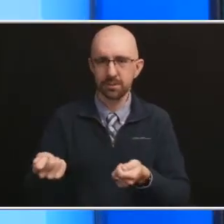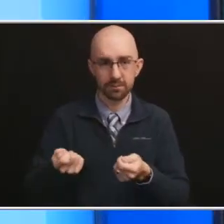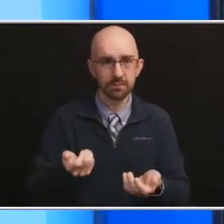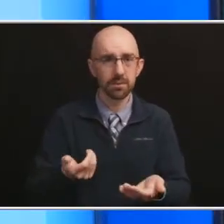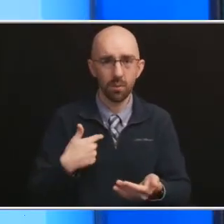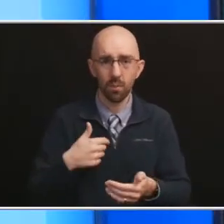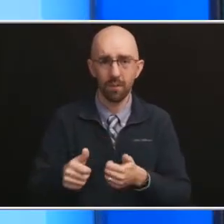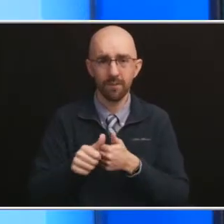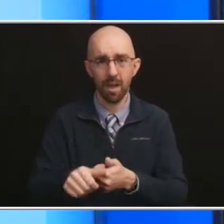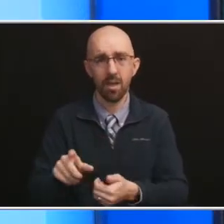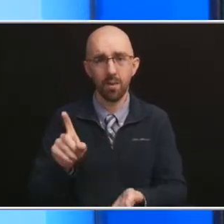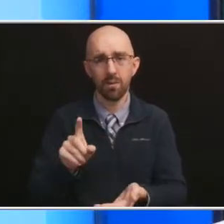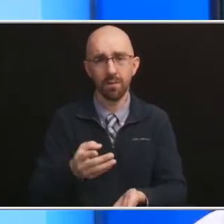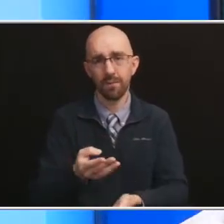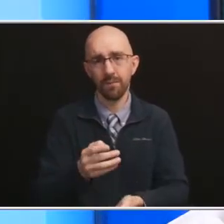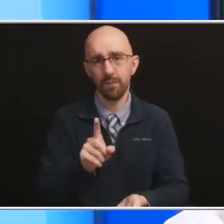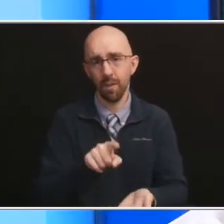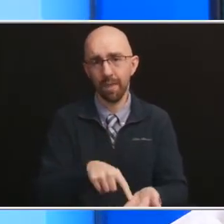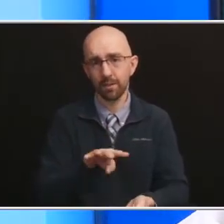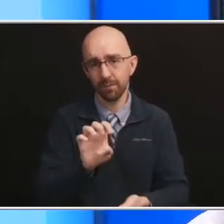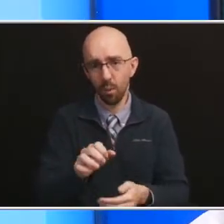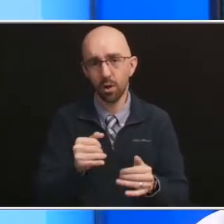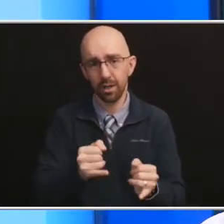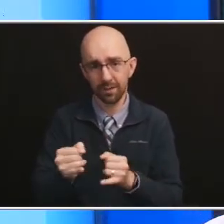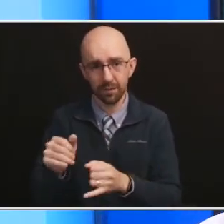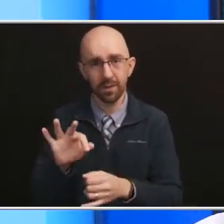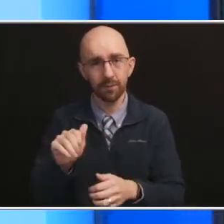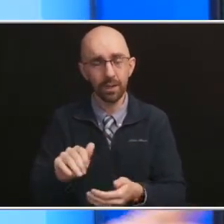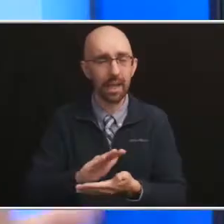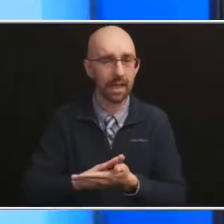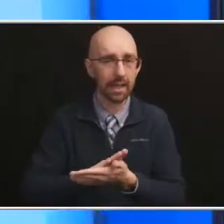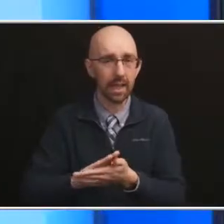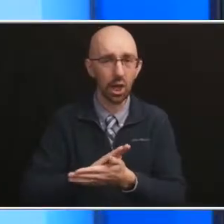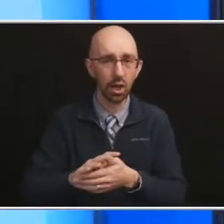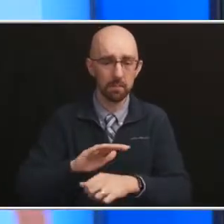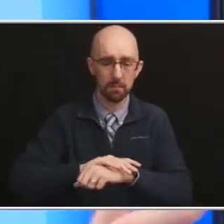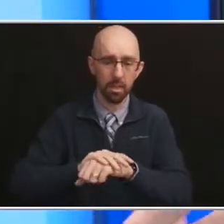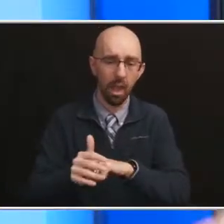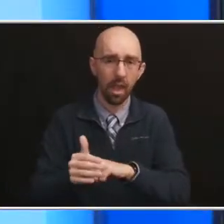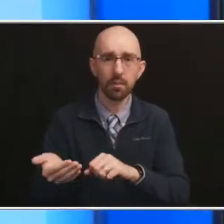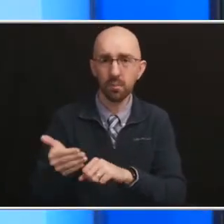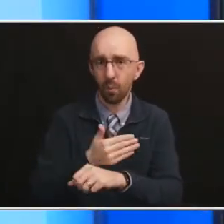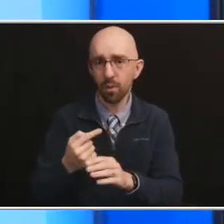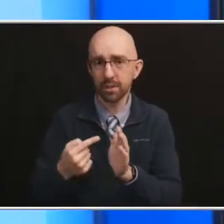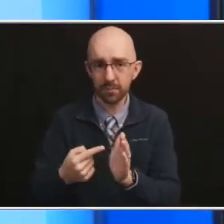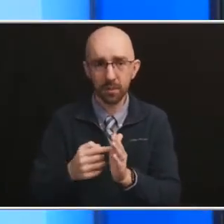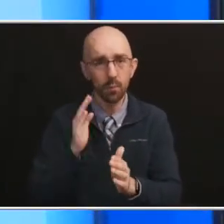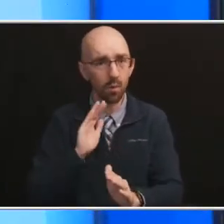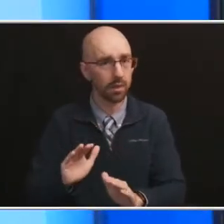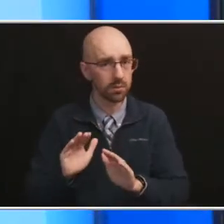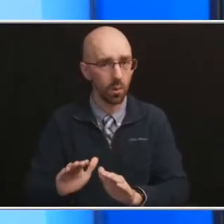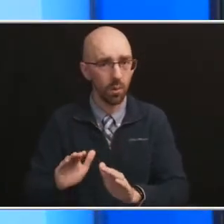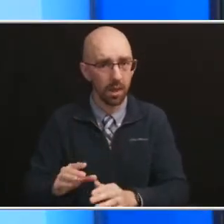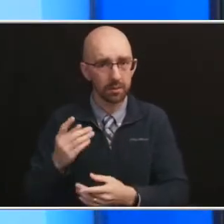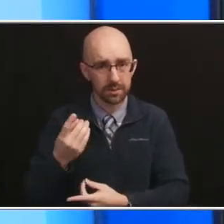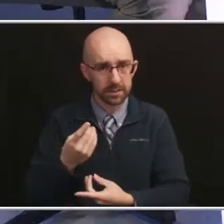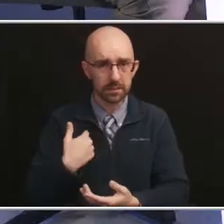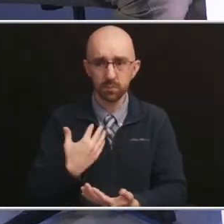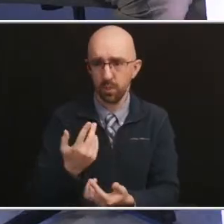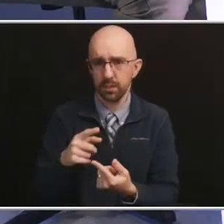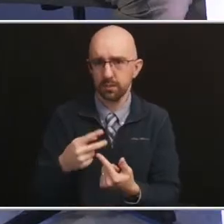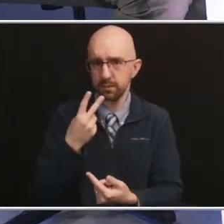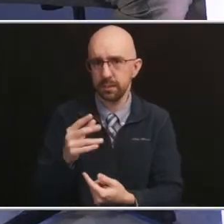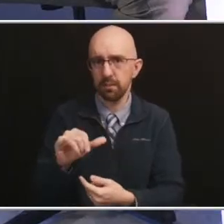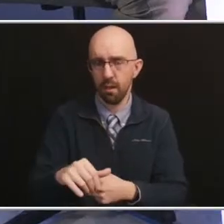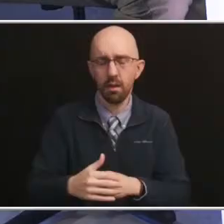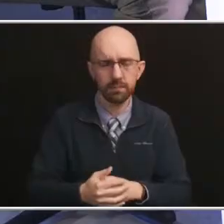1,400 individuals, and if we can clear plaques even before they get symptoms, will that slow down the disease? That's what we're waiting to see. That'd be incredible. How do